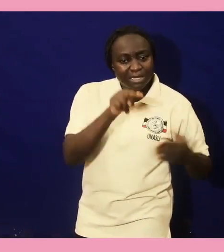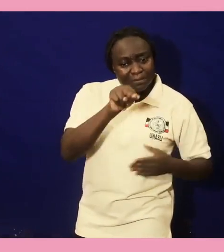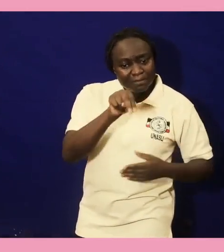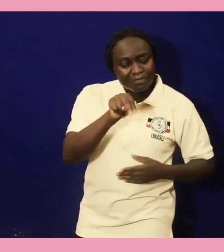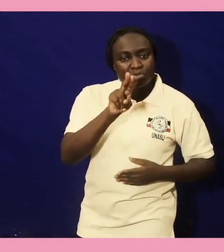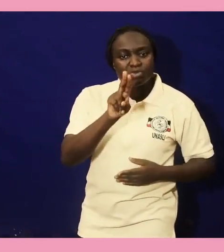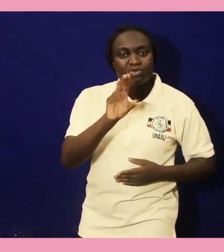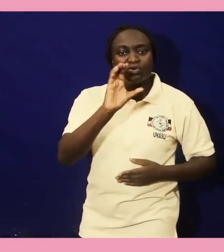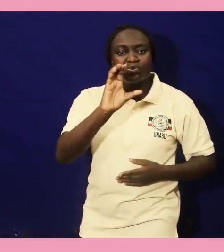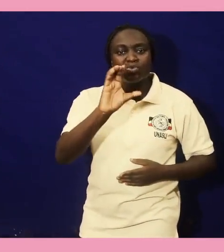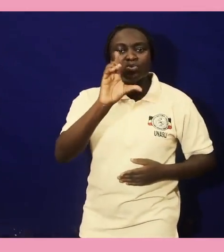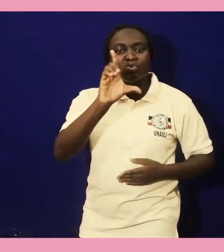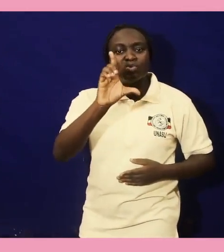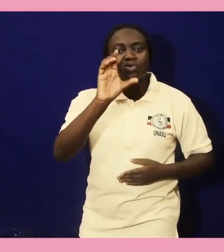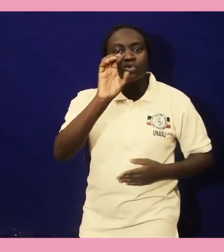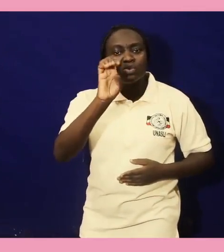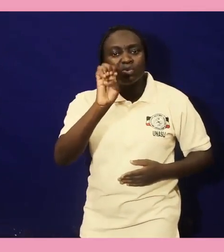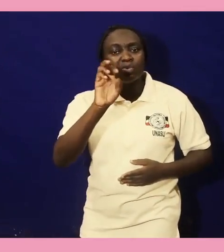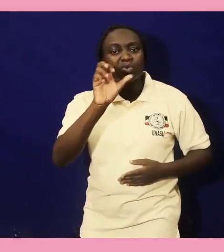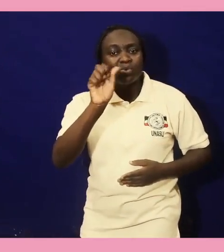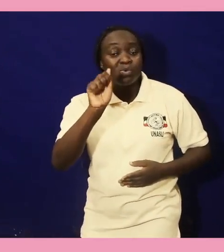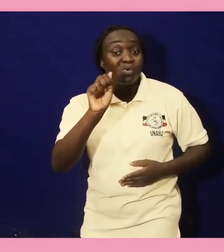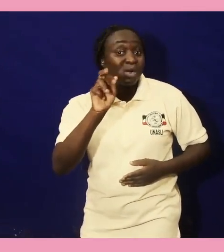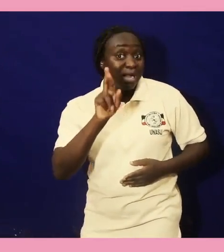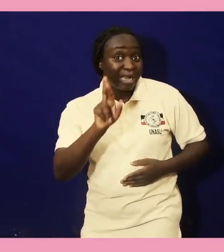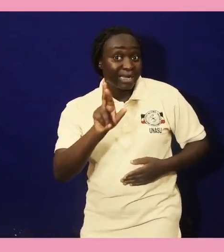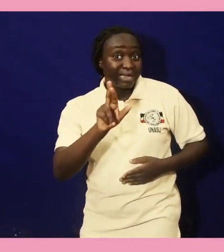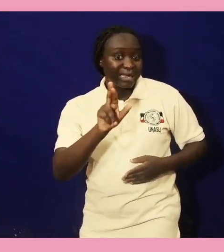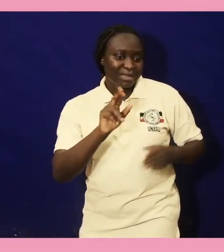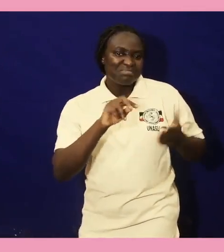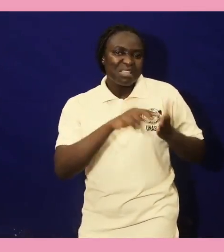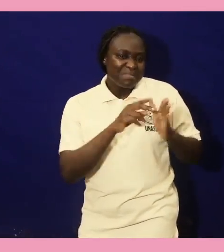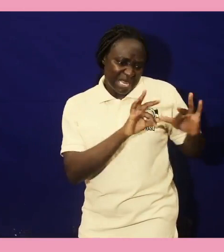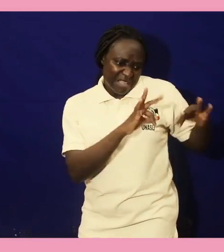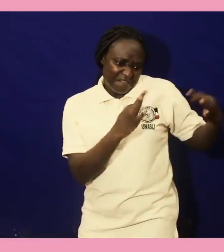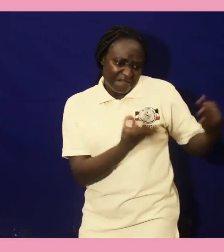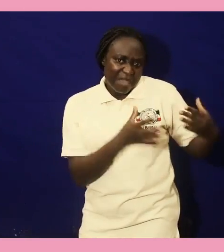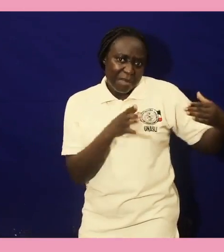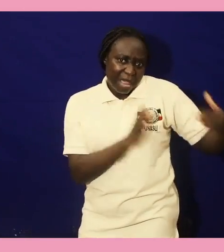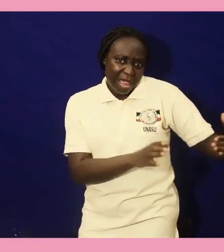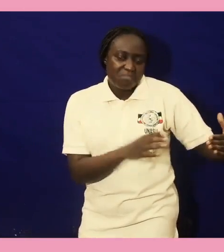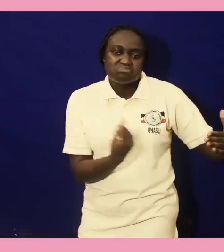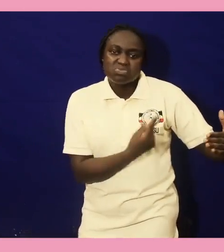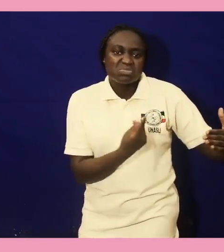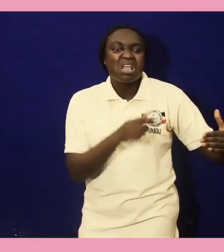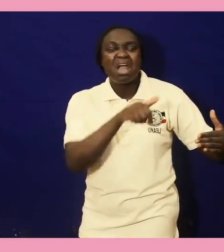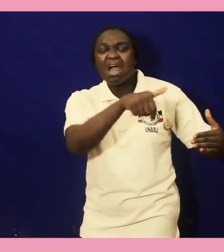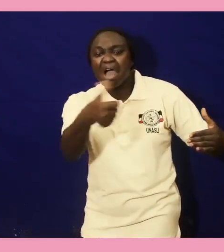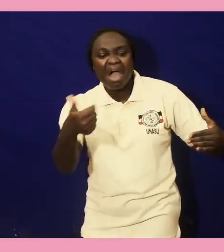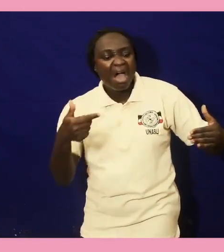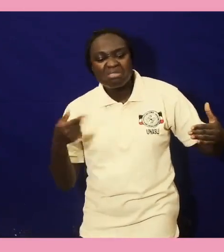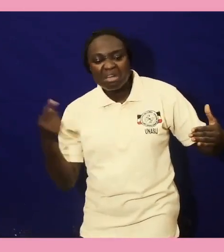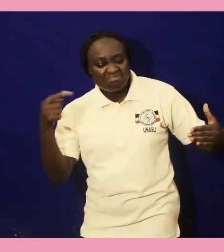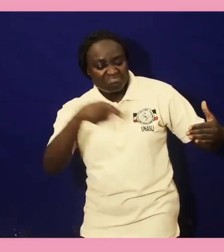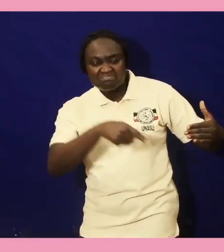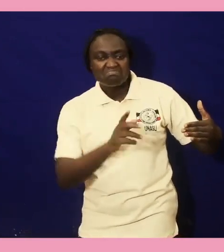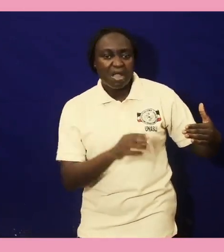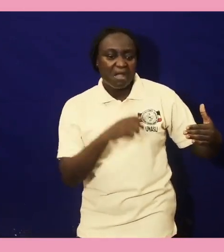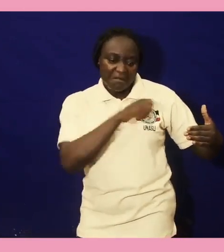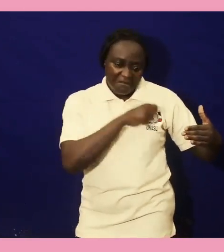family is called the nuclear family, with father, mother, and the